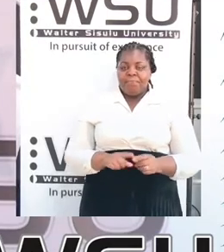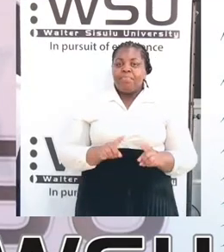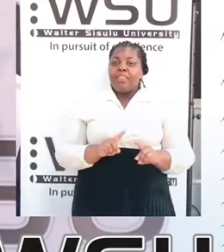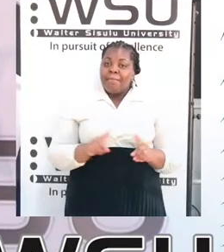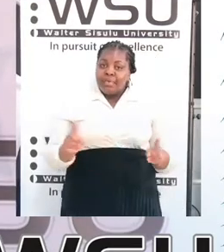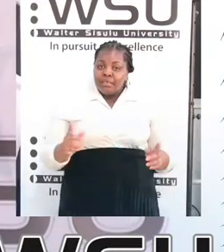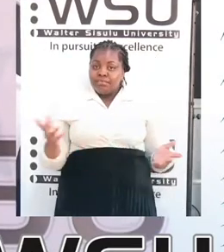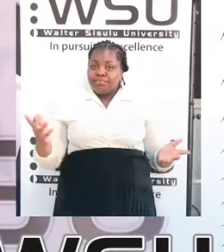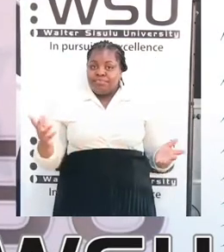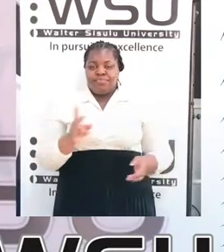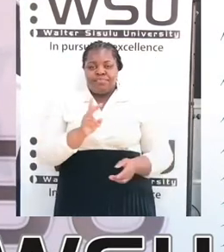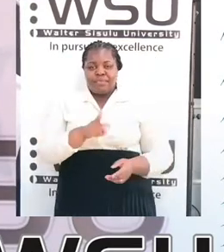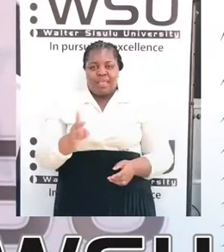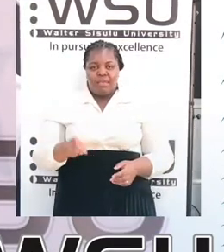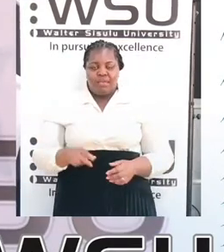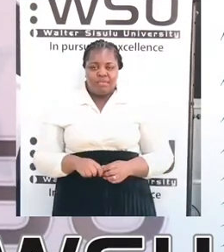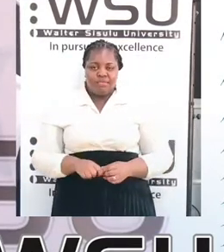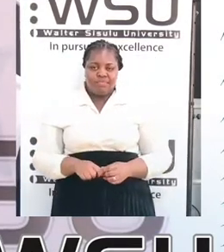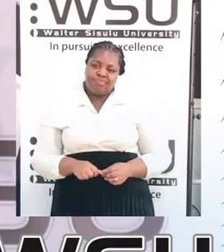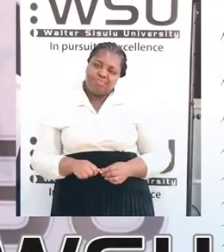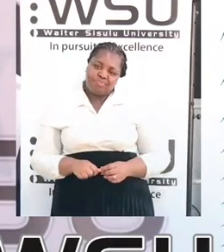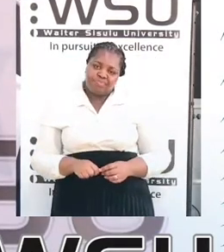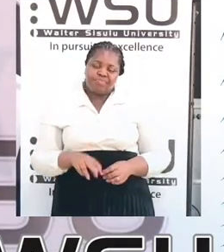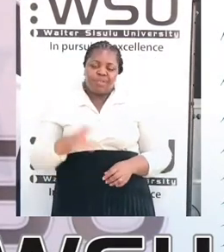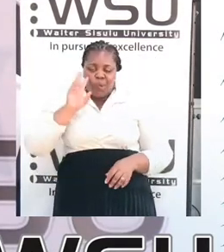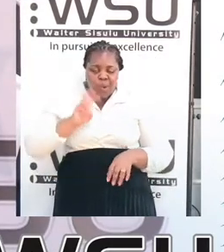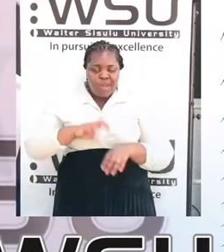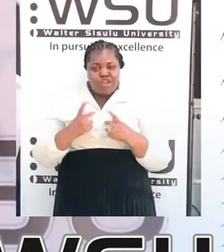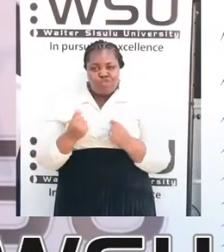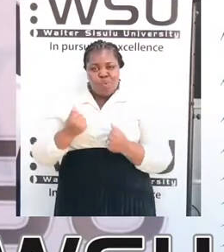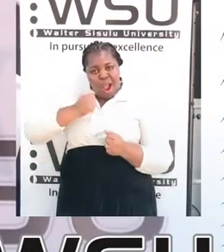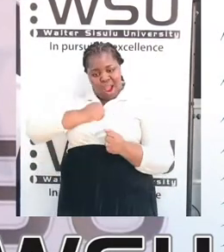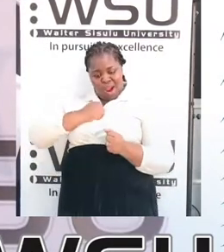But again, we need to do our part.